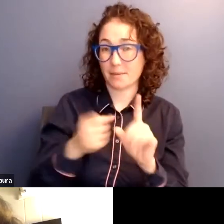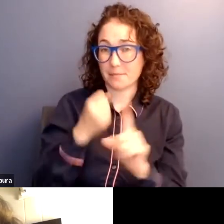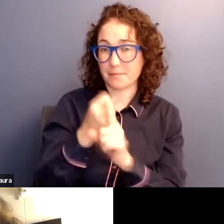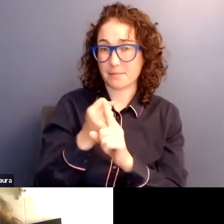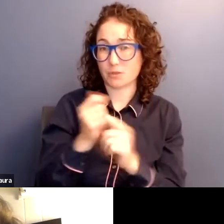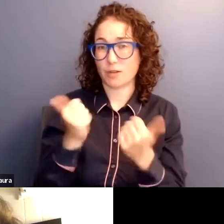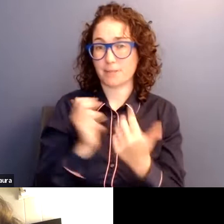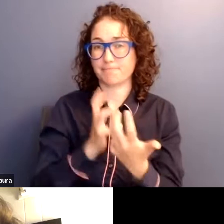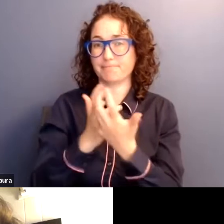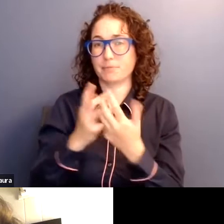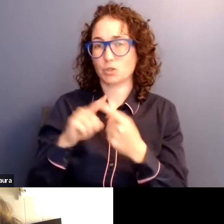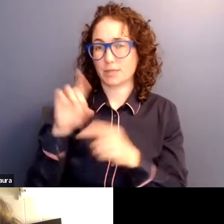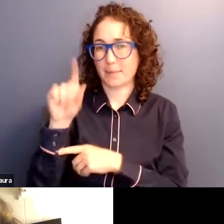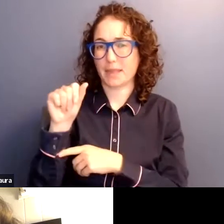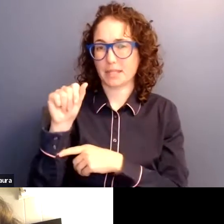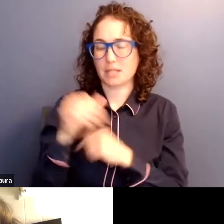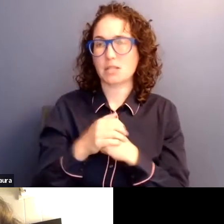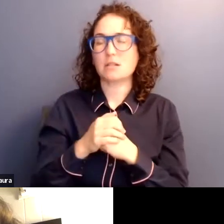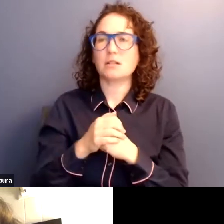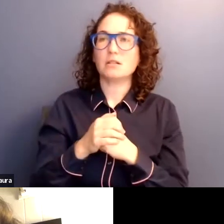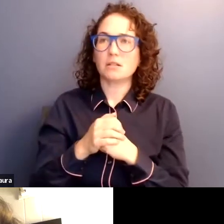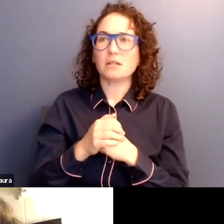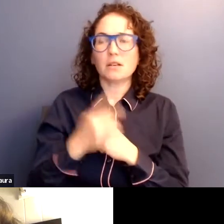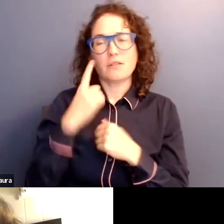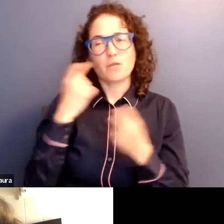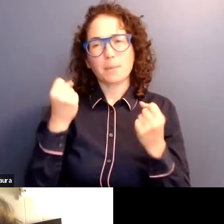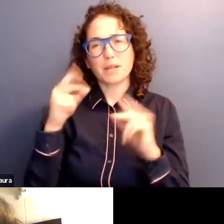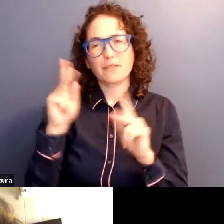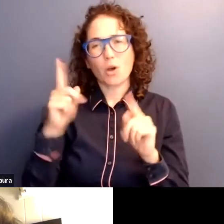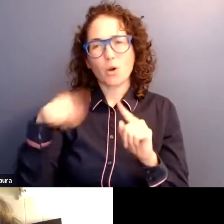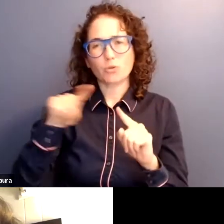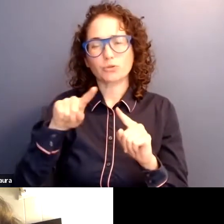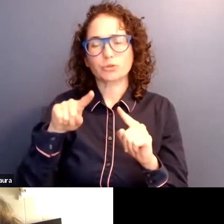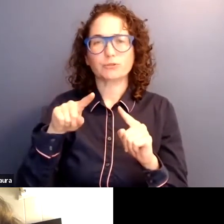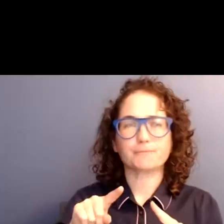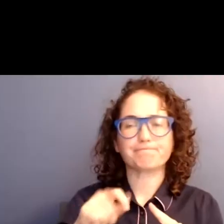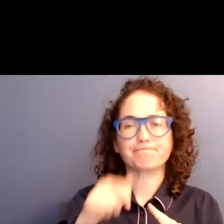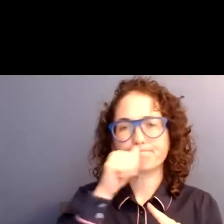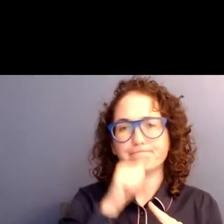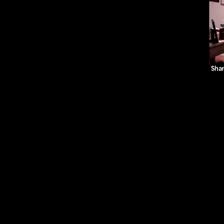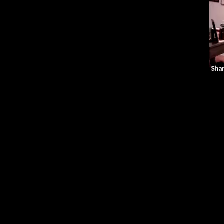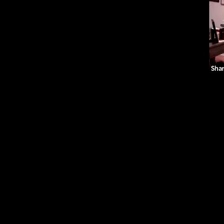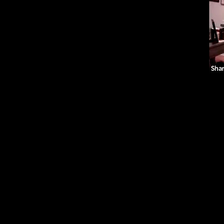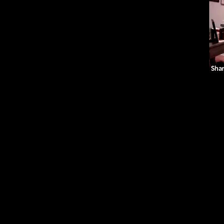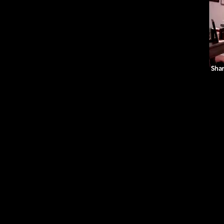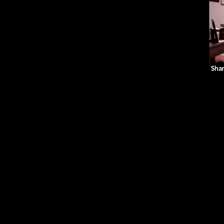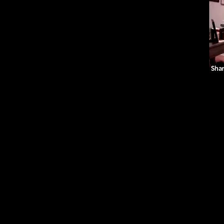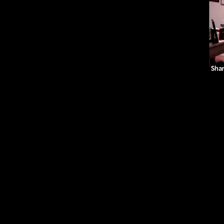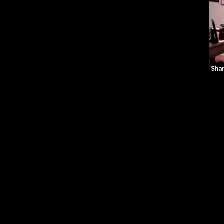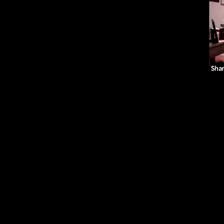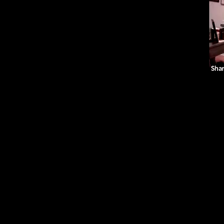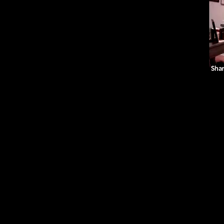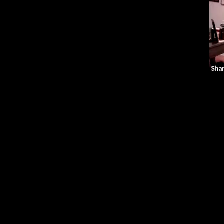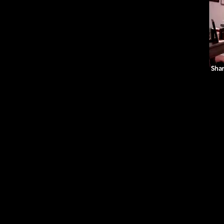to disability. For many folks that have dealt with not having ailments or not